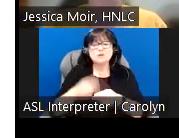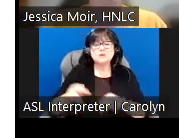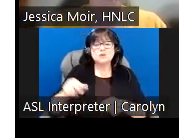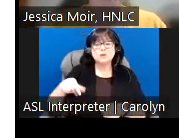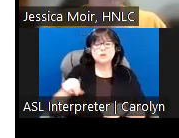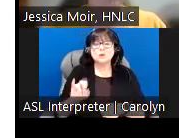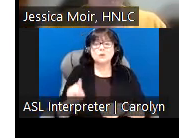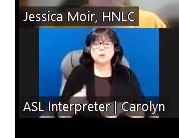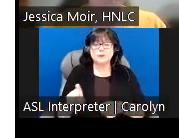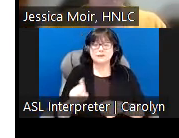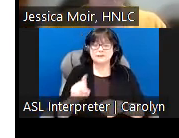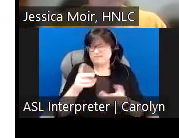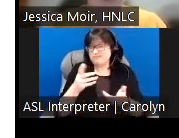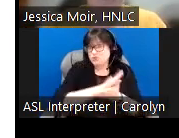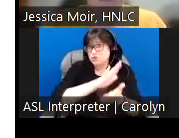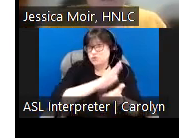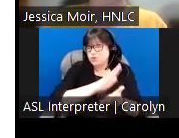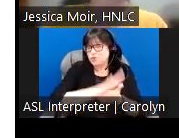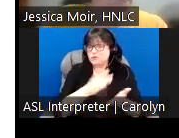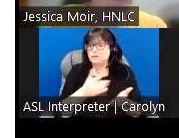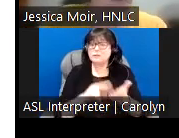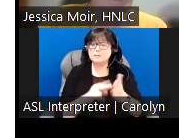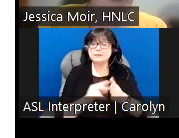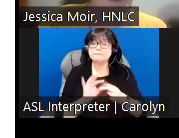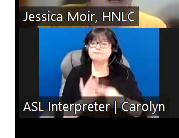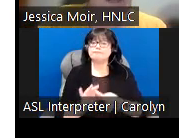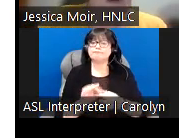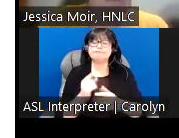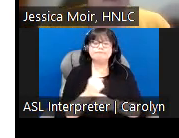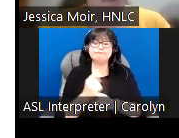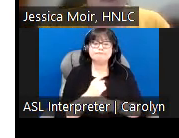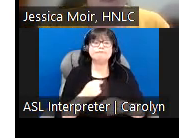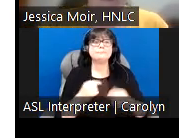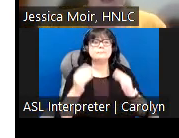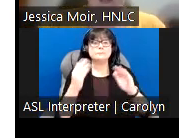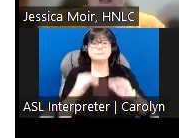setting. So it's really relevant. If you go to the next one,